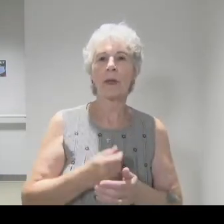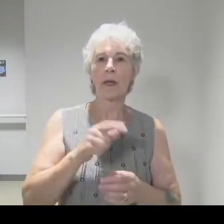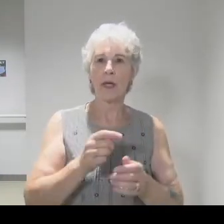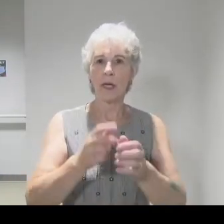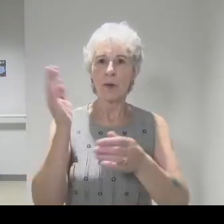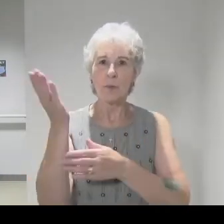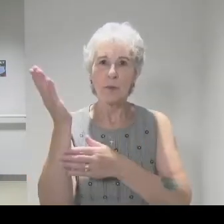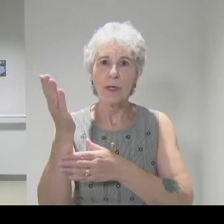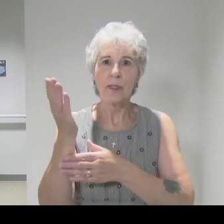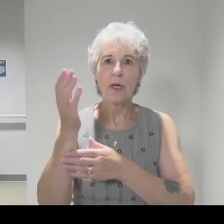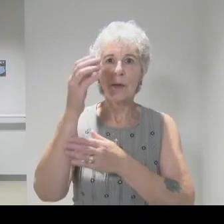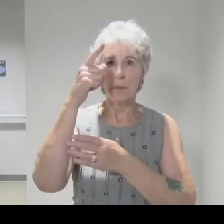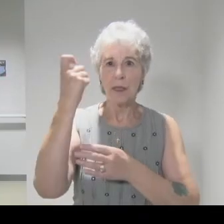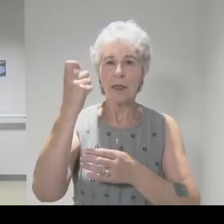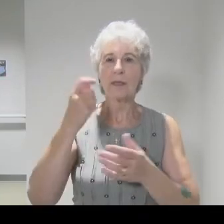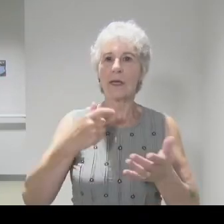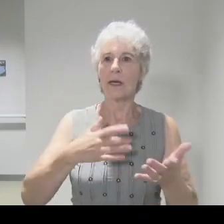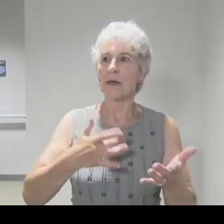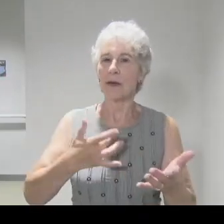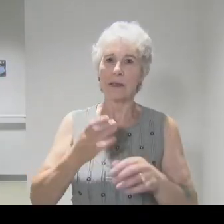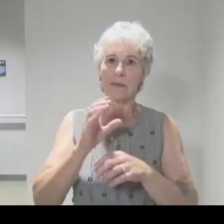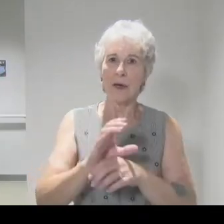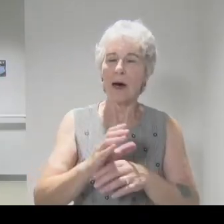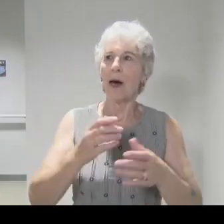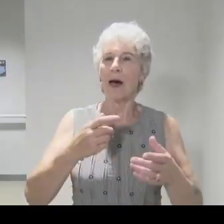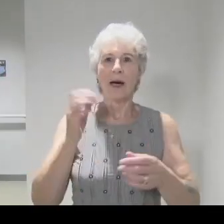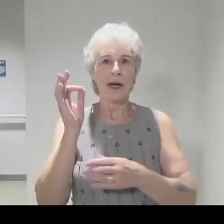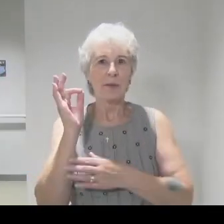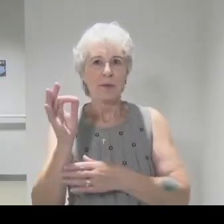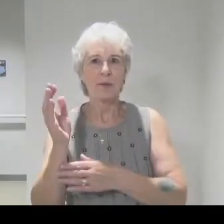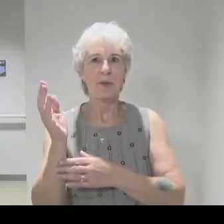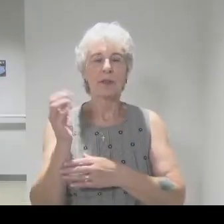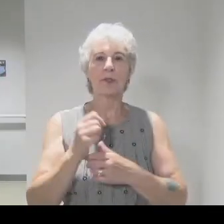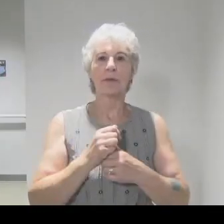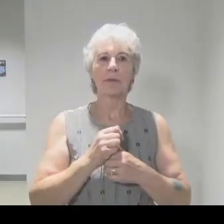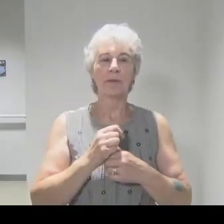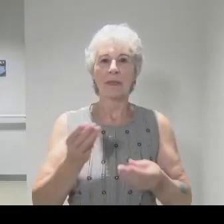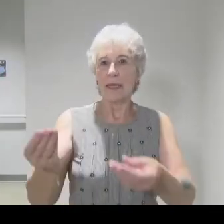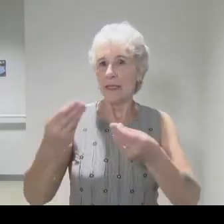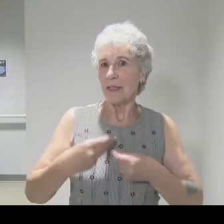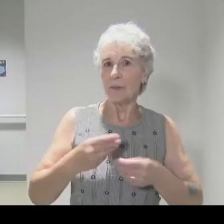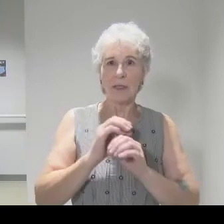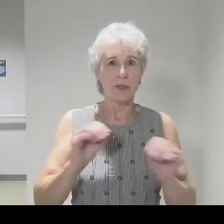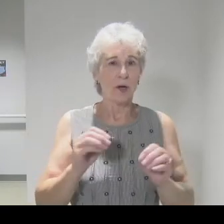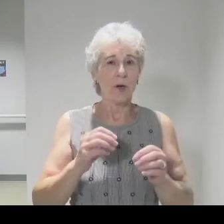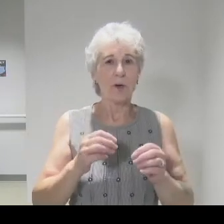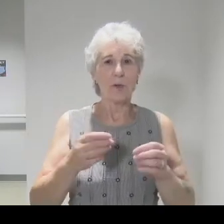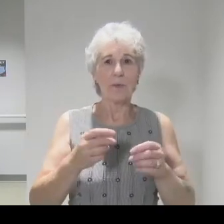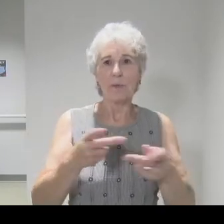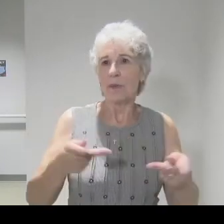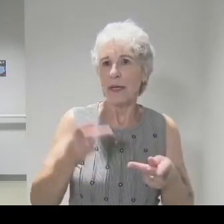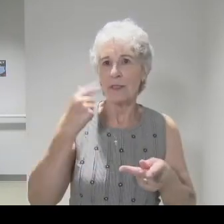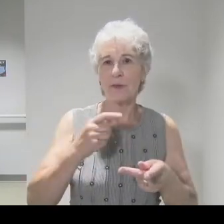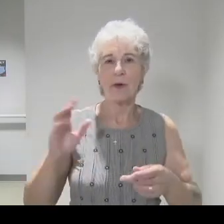preached because he felt constrained. I preach the gospel that gives me no ground for boasting, for necessity is